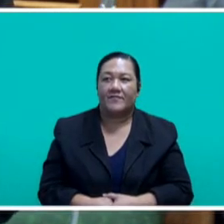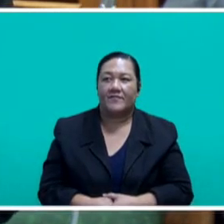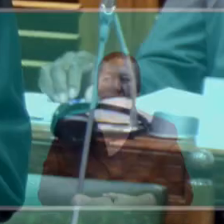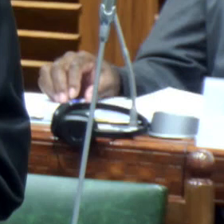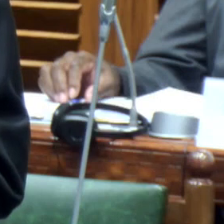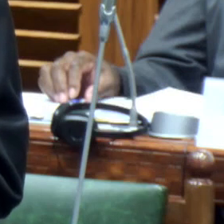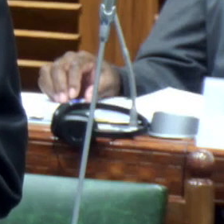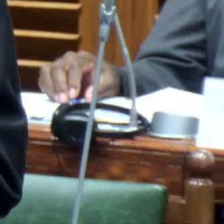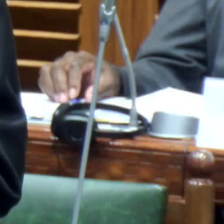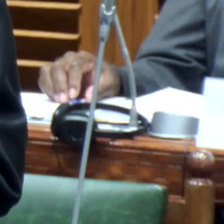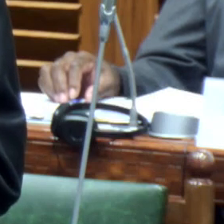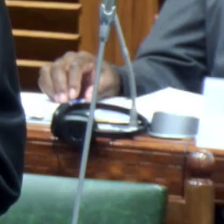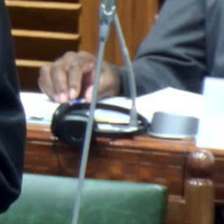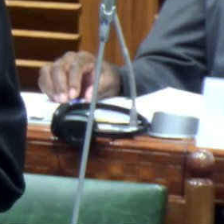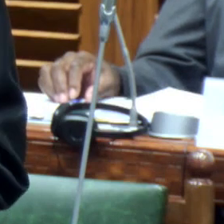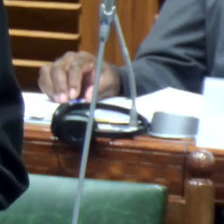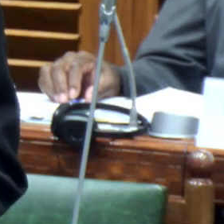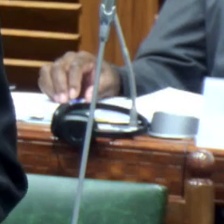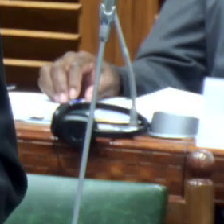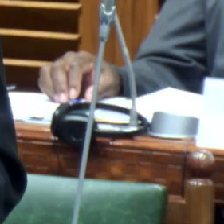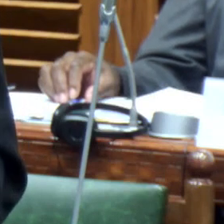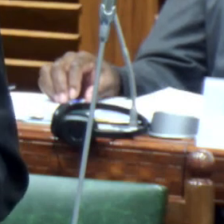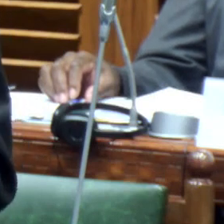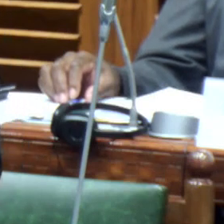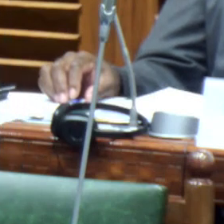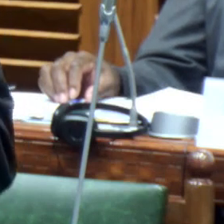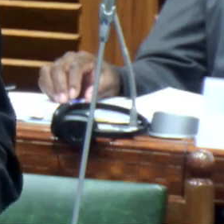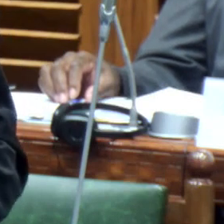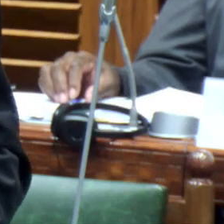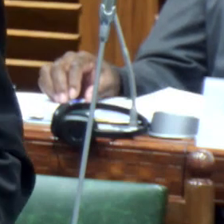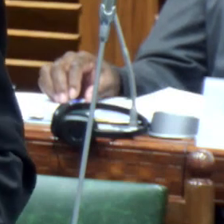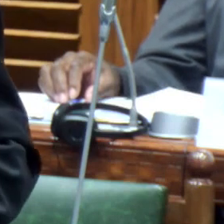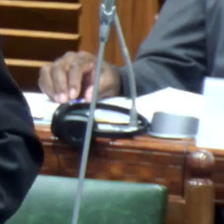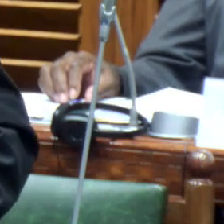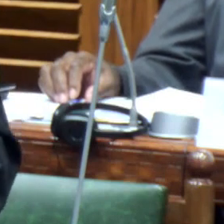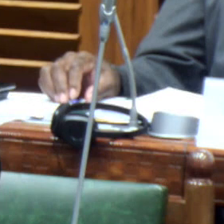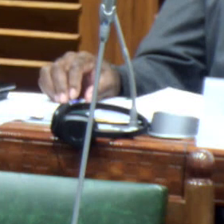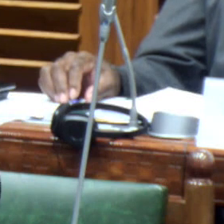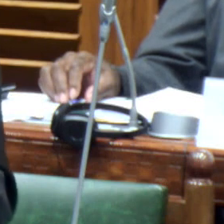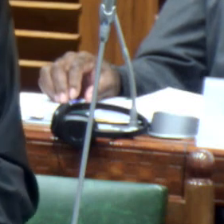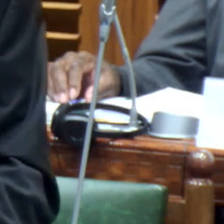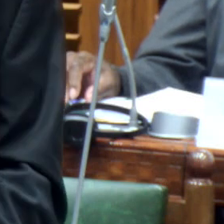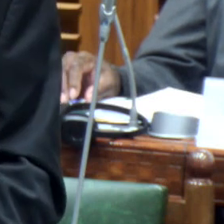tea break, Honorable Johnny Osmate promised me that he will not interject.